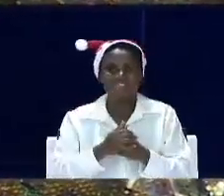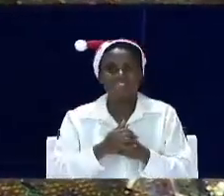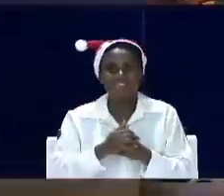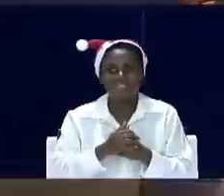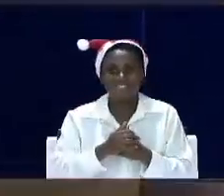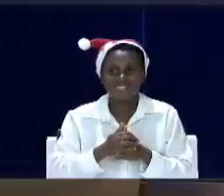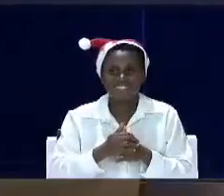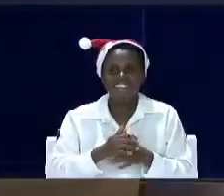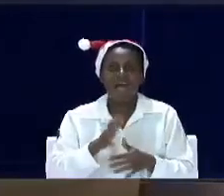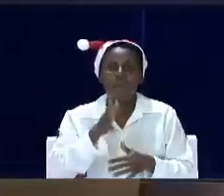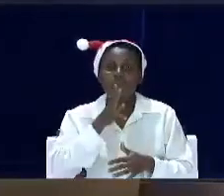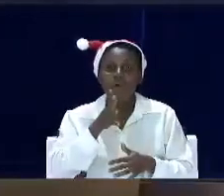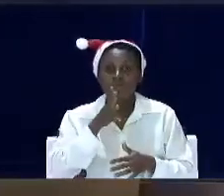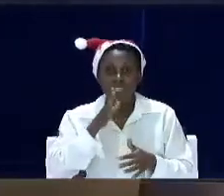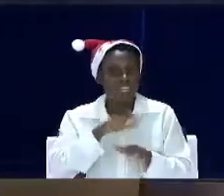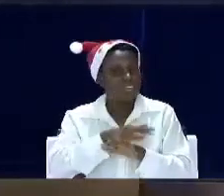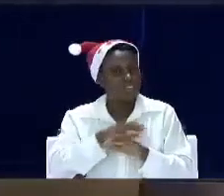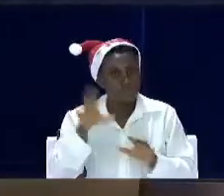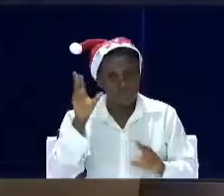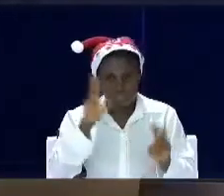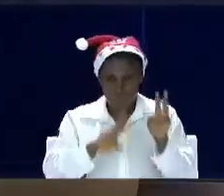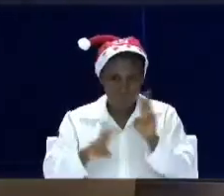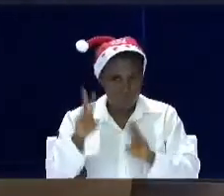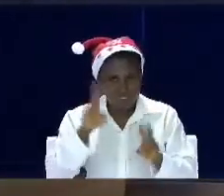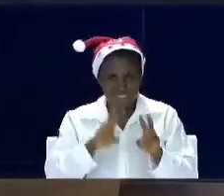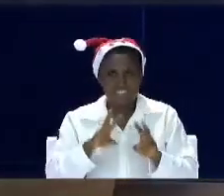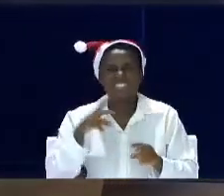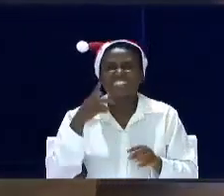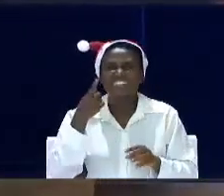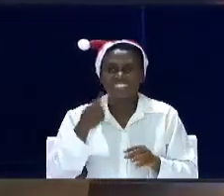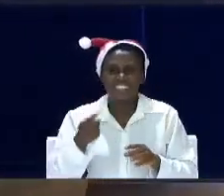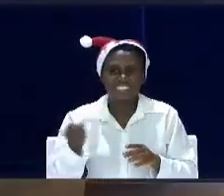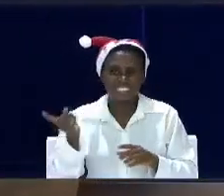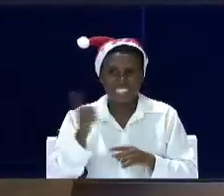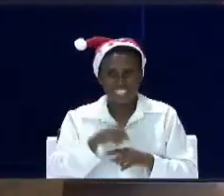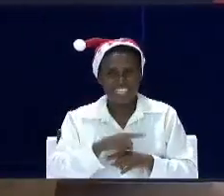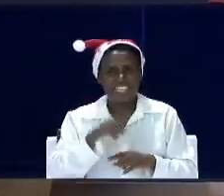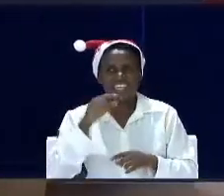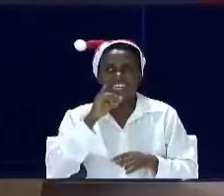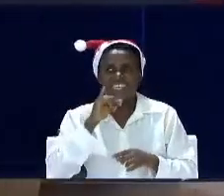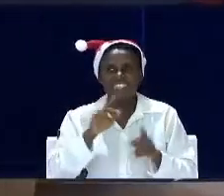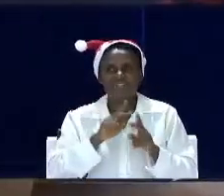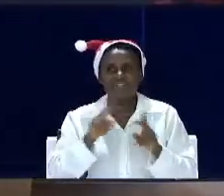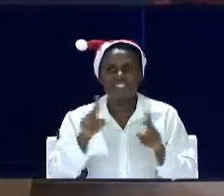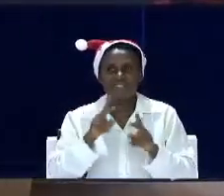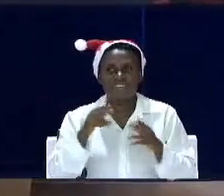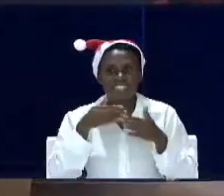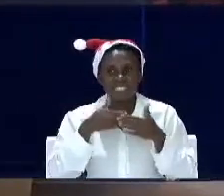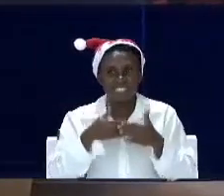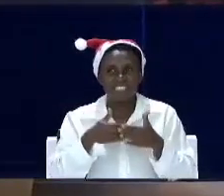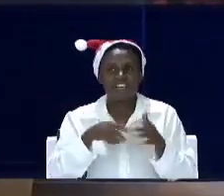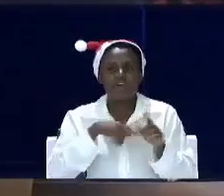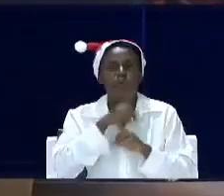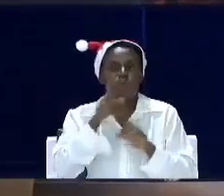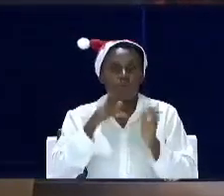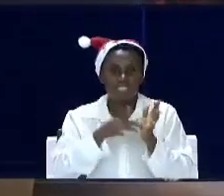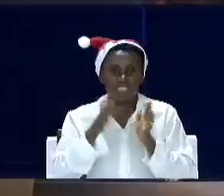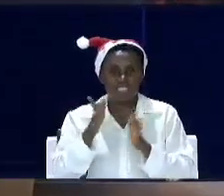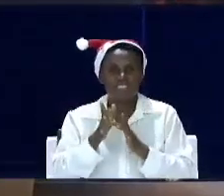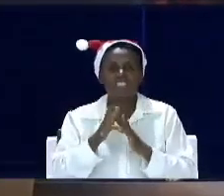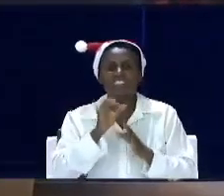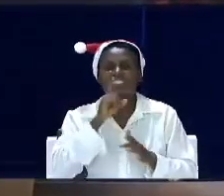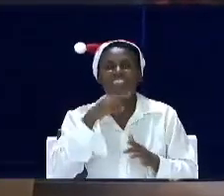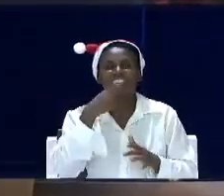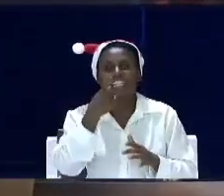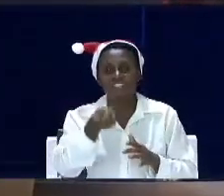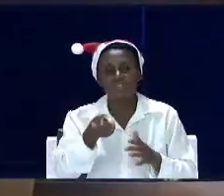Mommy, don't worry. The day is very, very near when Jesus will say thank you